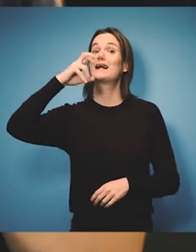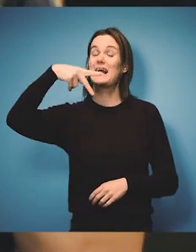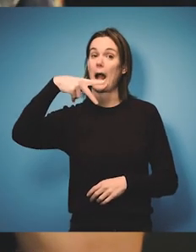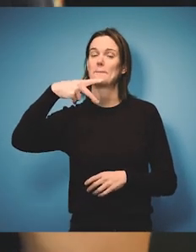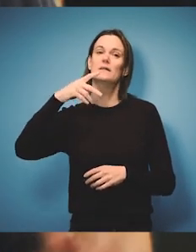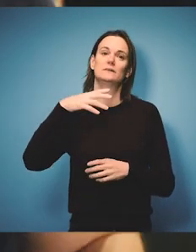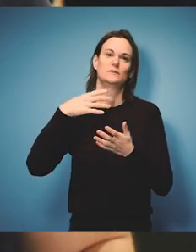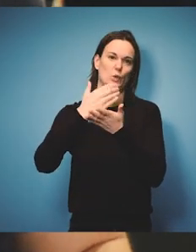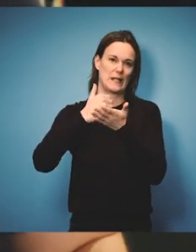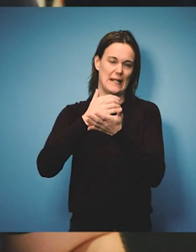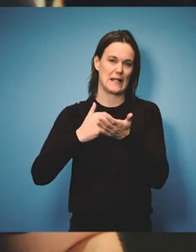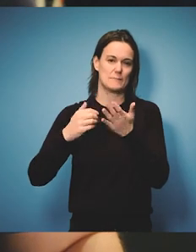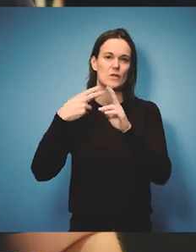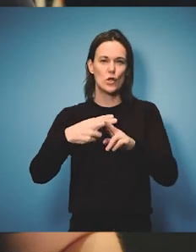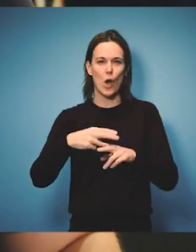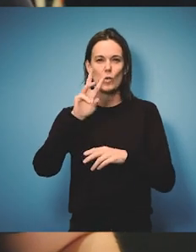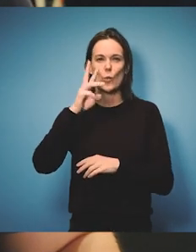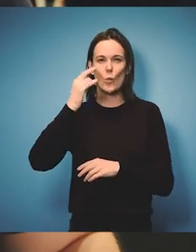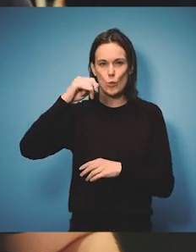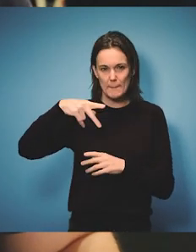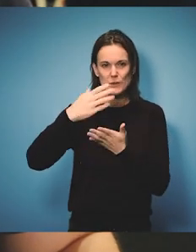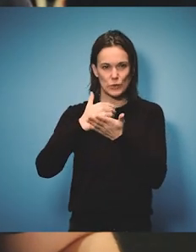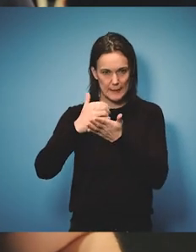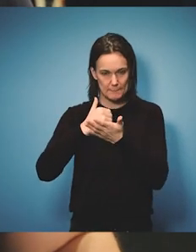One whole cup of whipped cream or heavy cream.